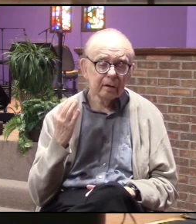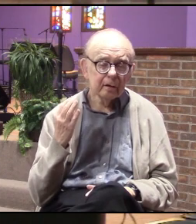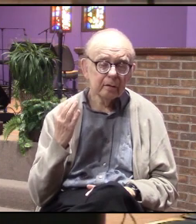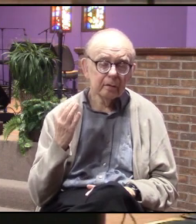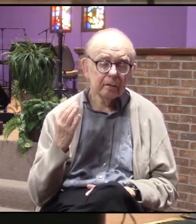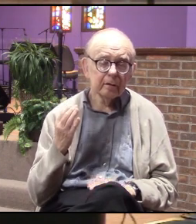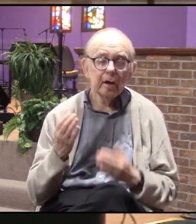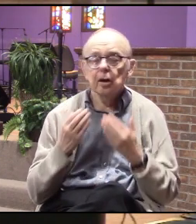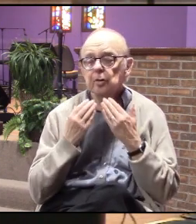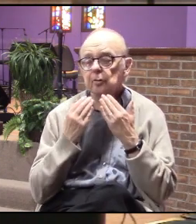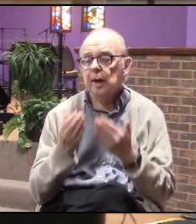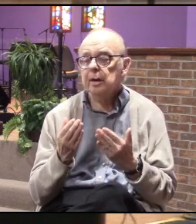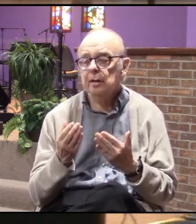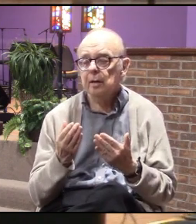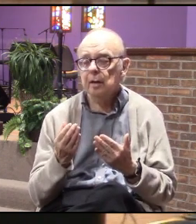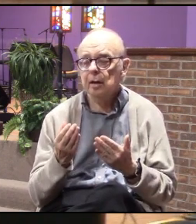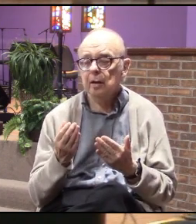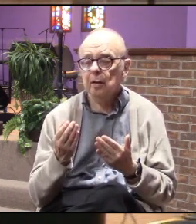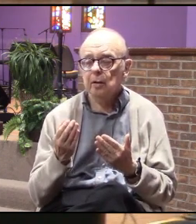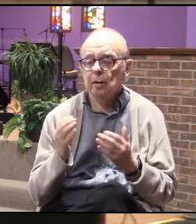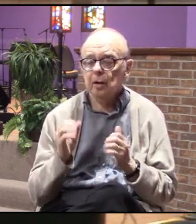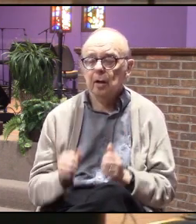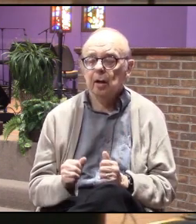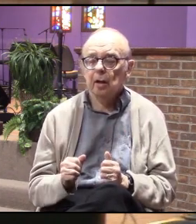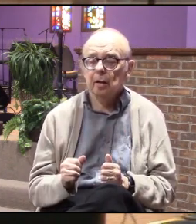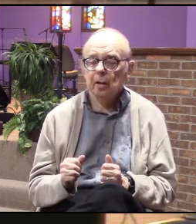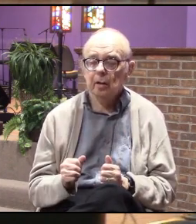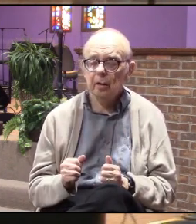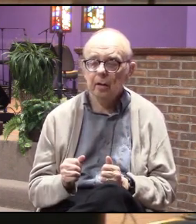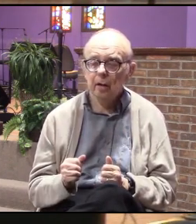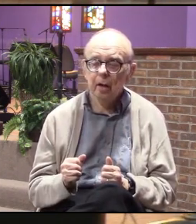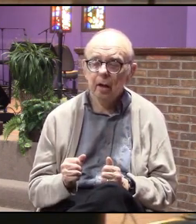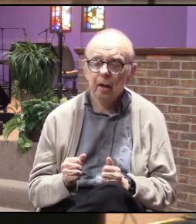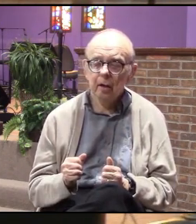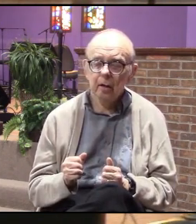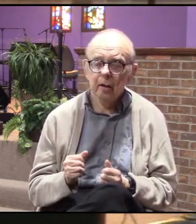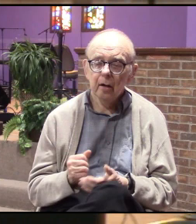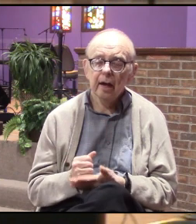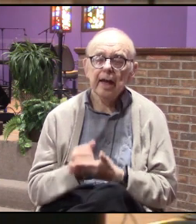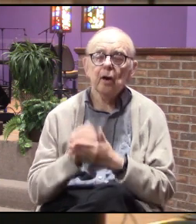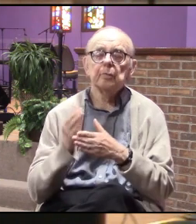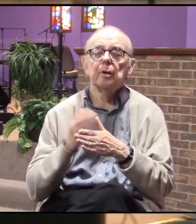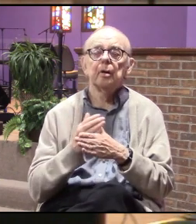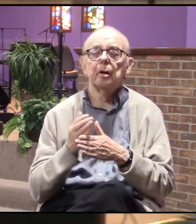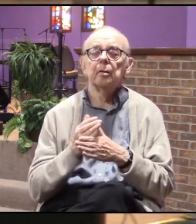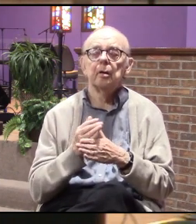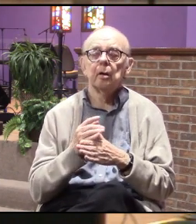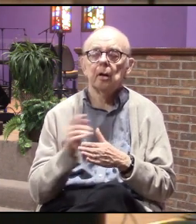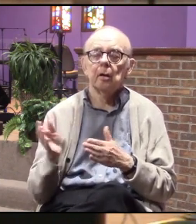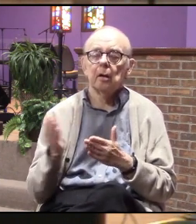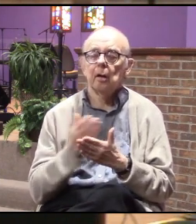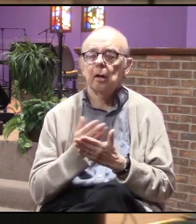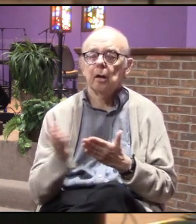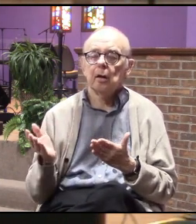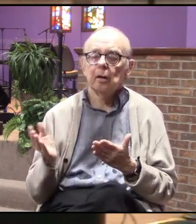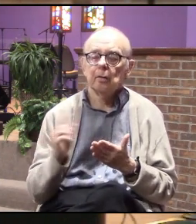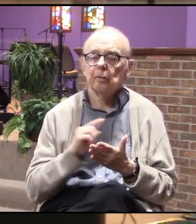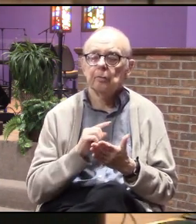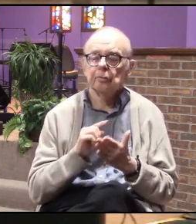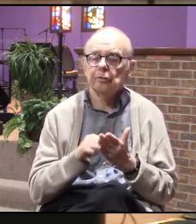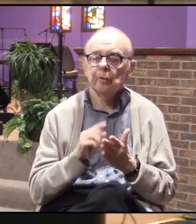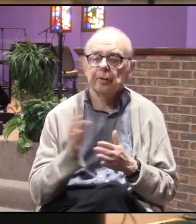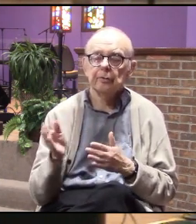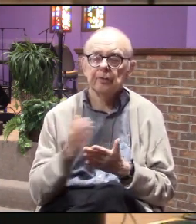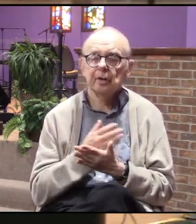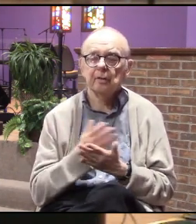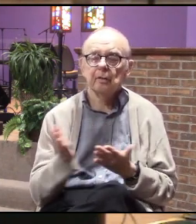But gratitude is being able to help share those things and expressing those things.